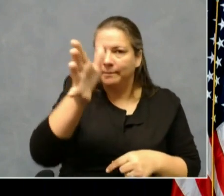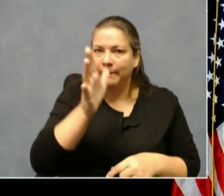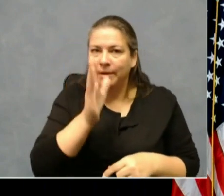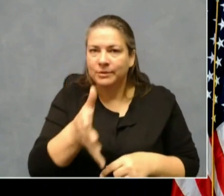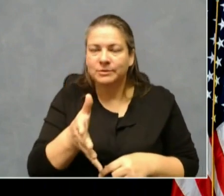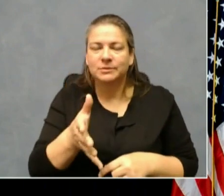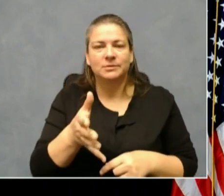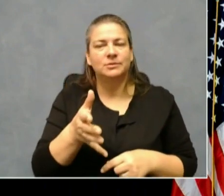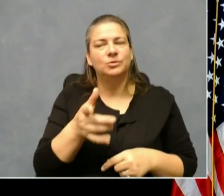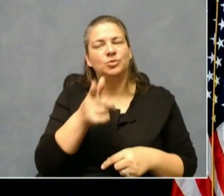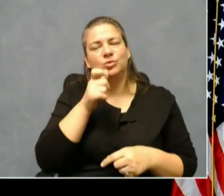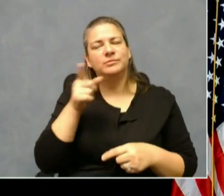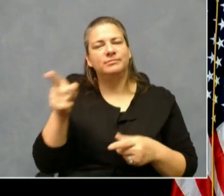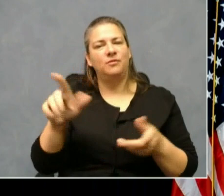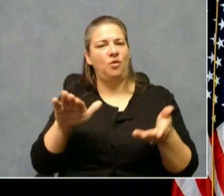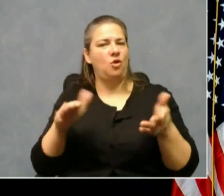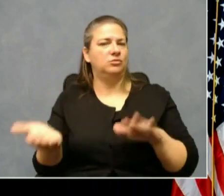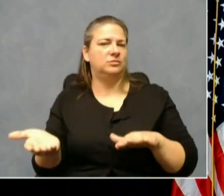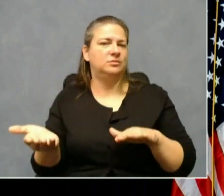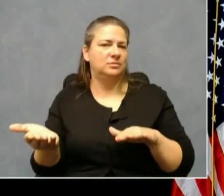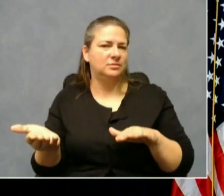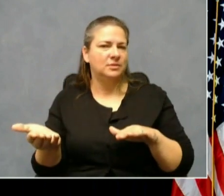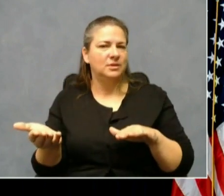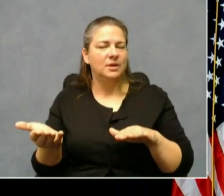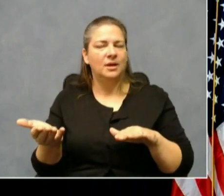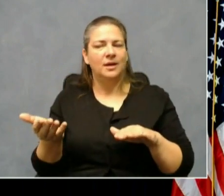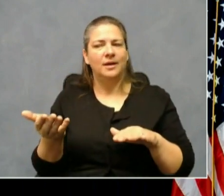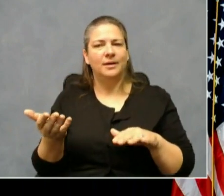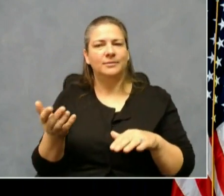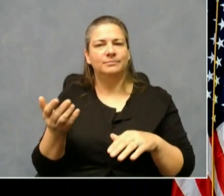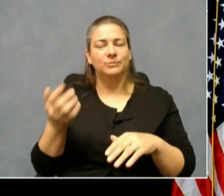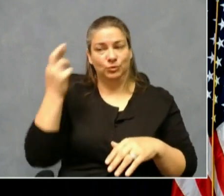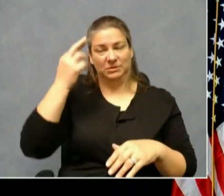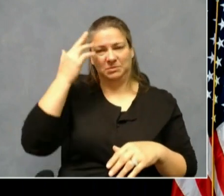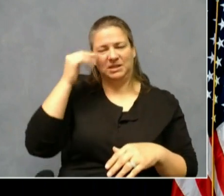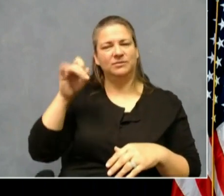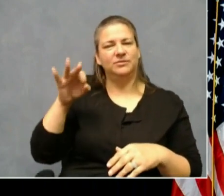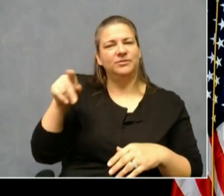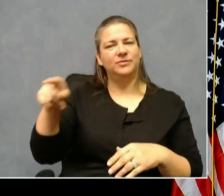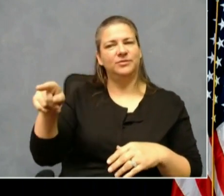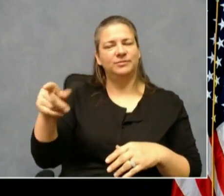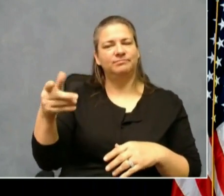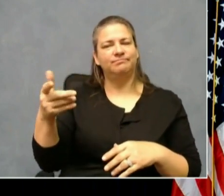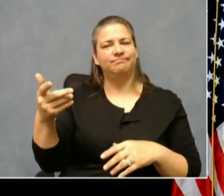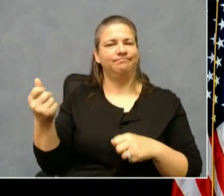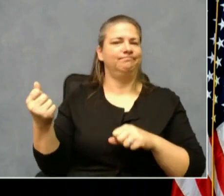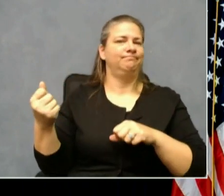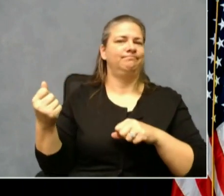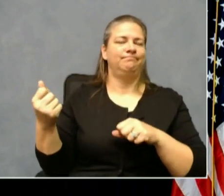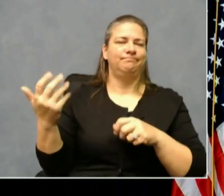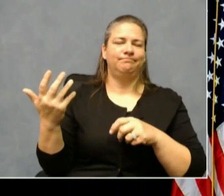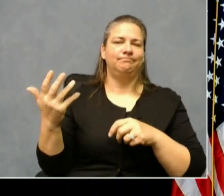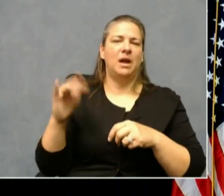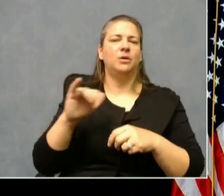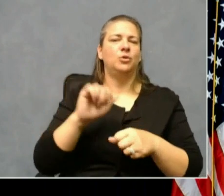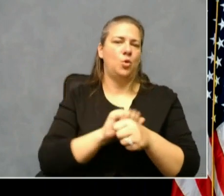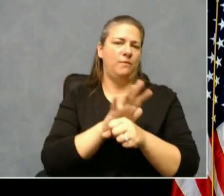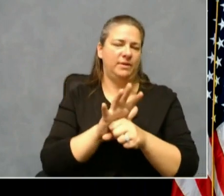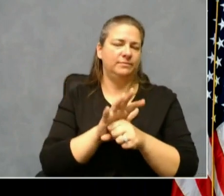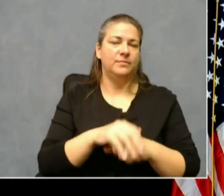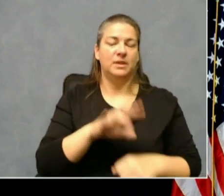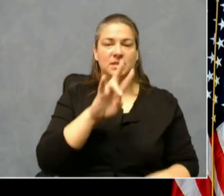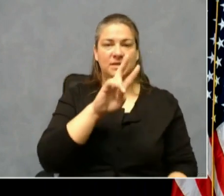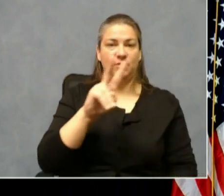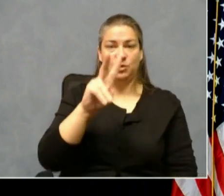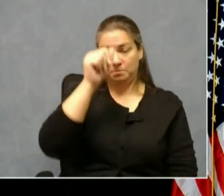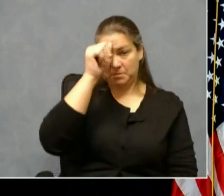lost due in part to the coronavirus. Today they include a 72-year-old man from Jefferson